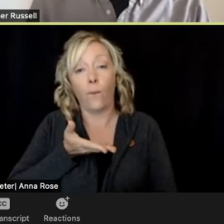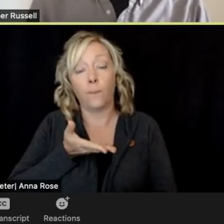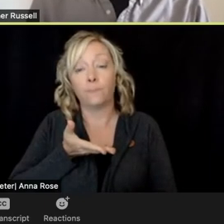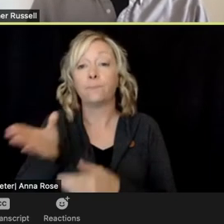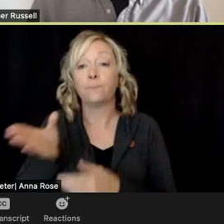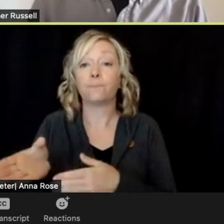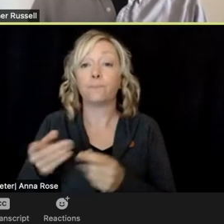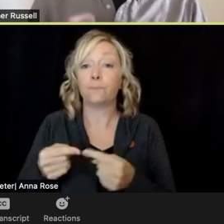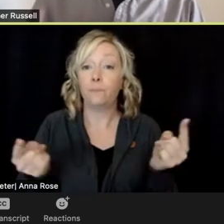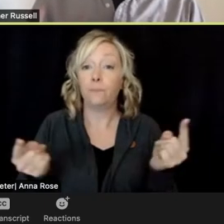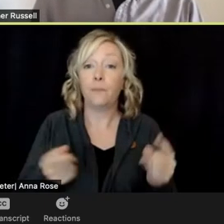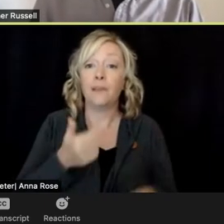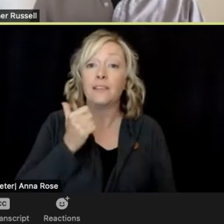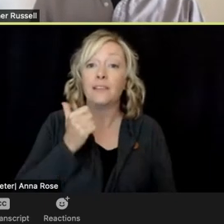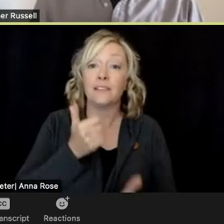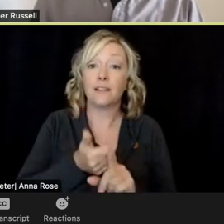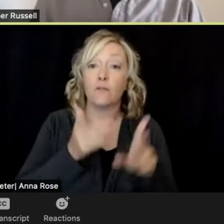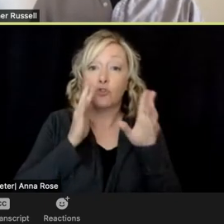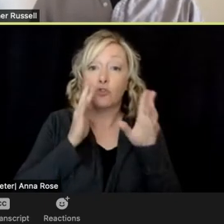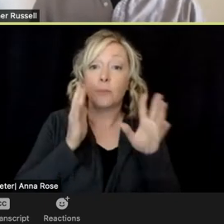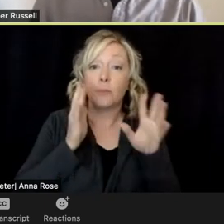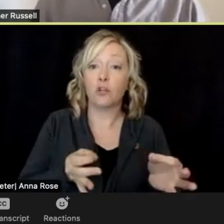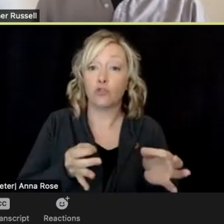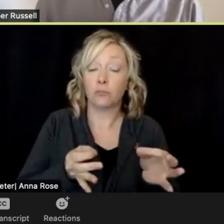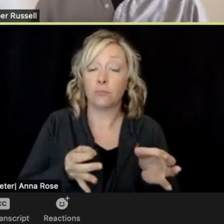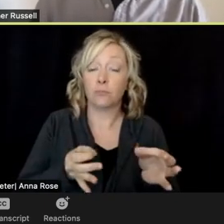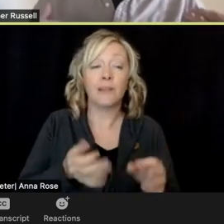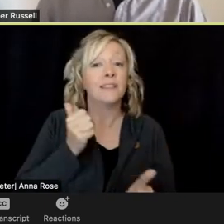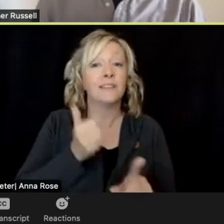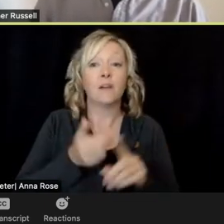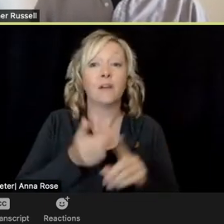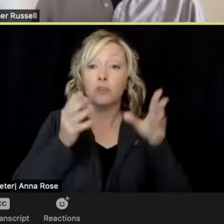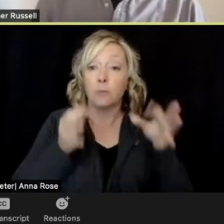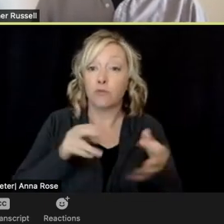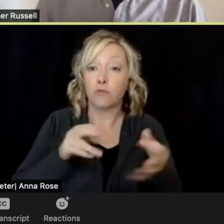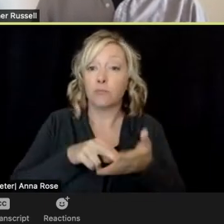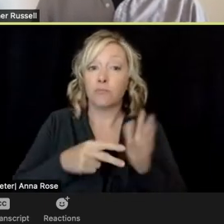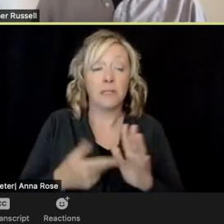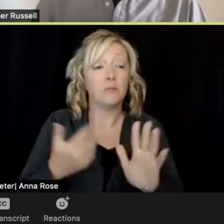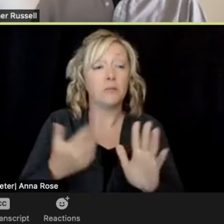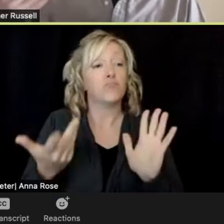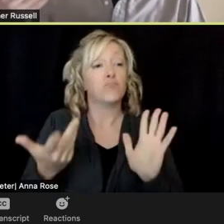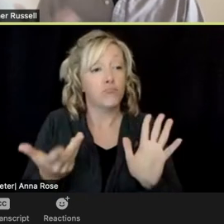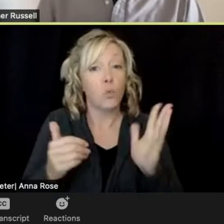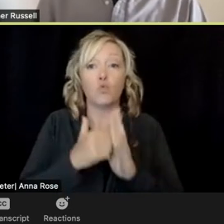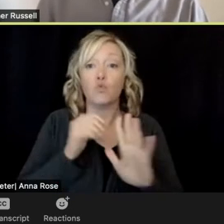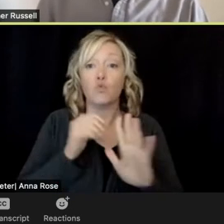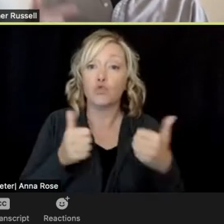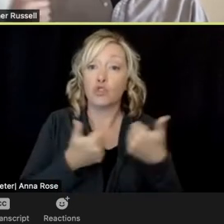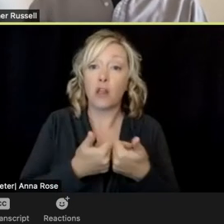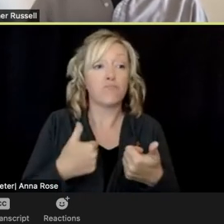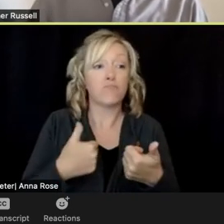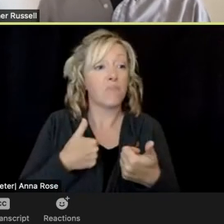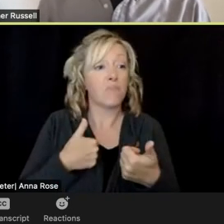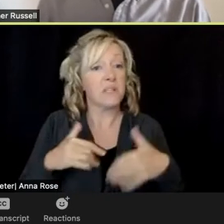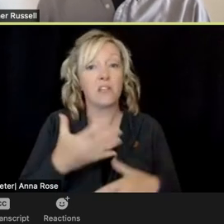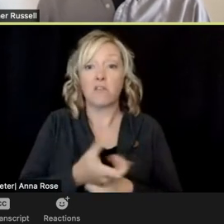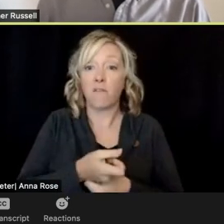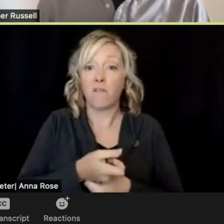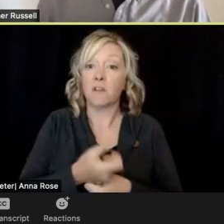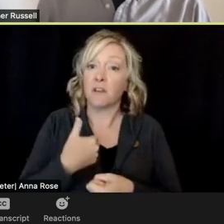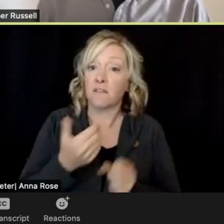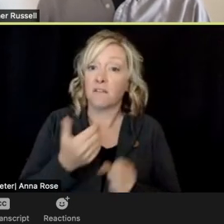Self-determination is the feeling of, even though this is a new challenge in front of me, I've got the skills to take on this challenge. I got this, and I can